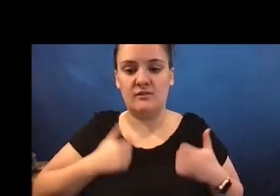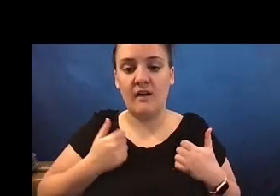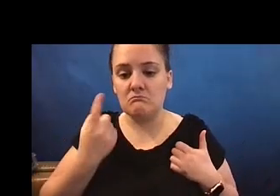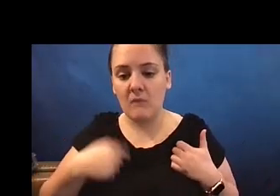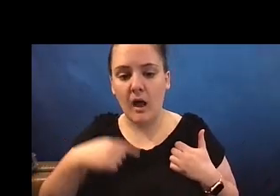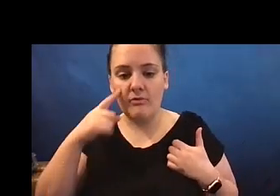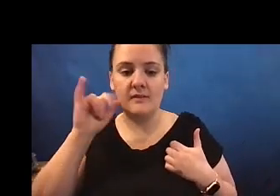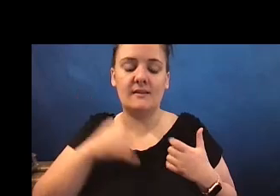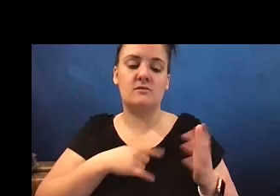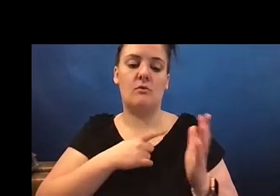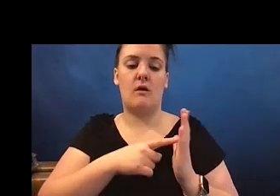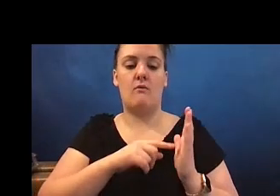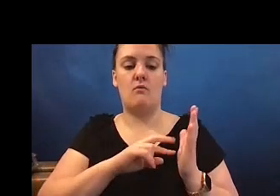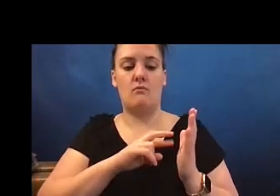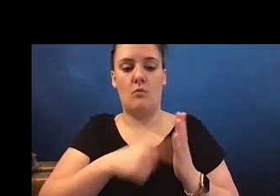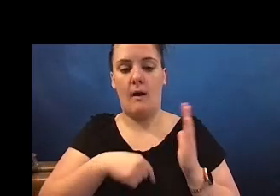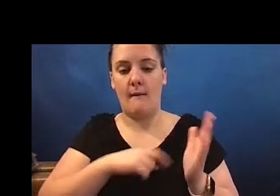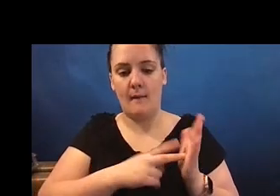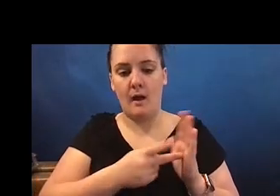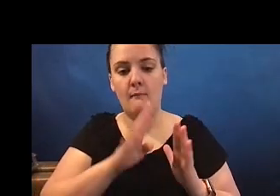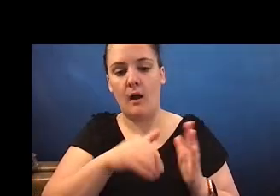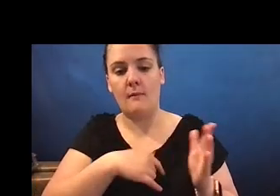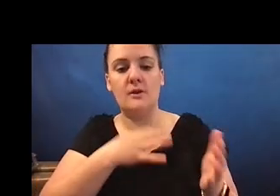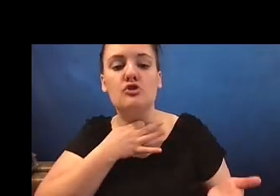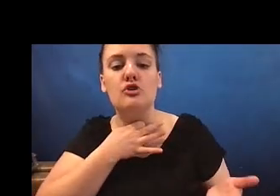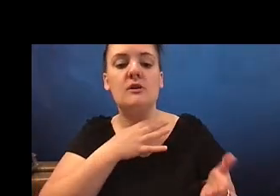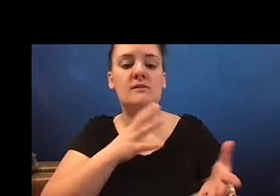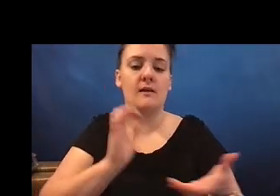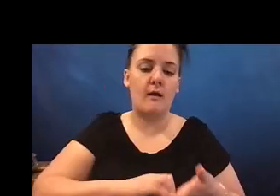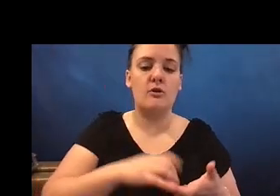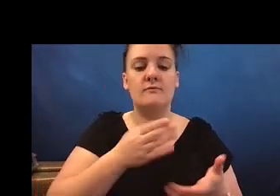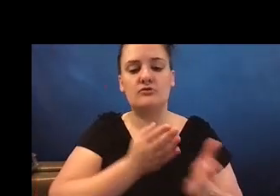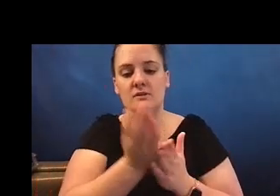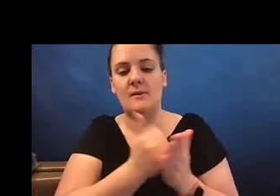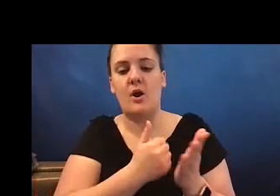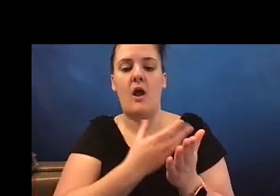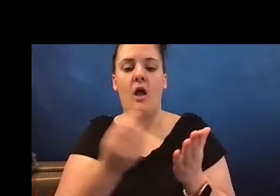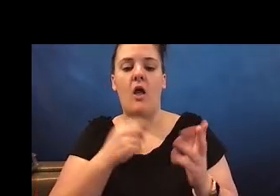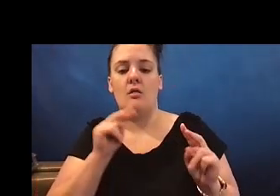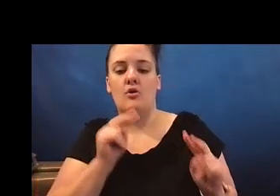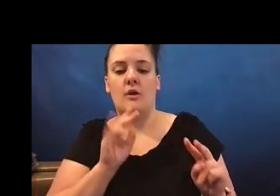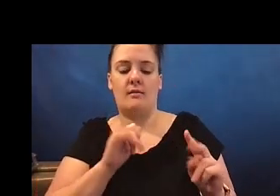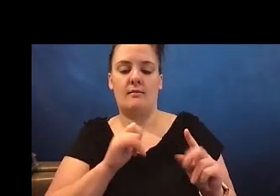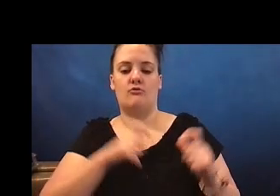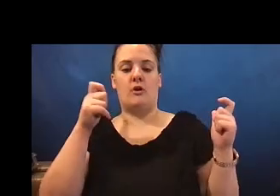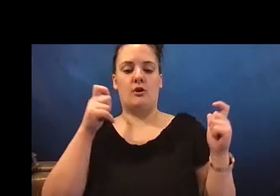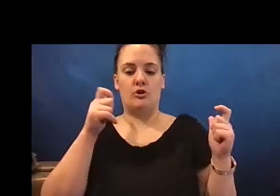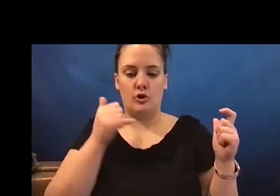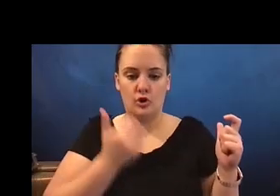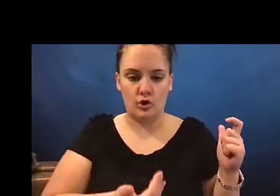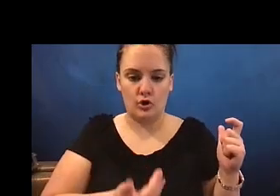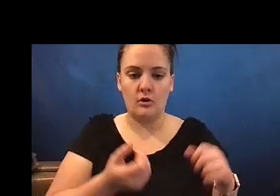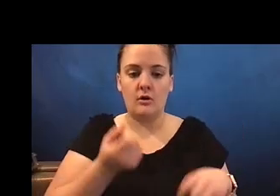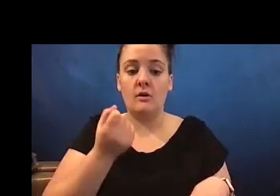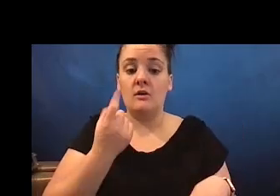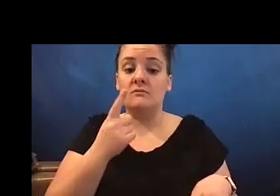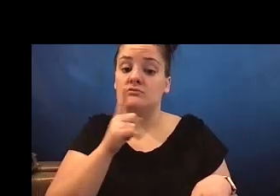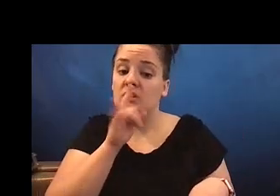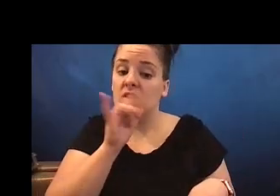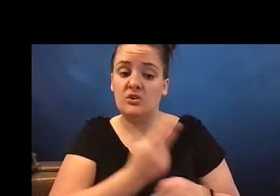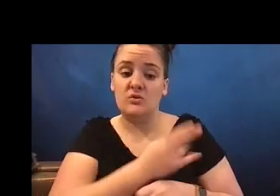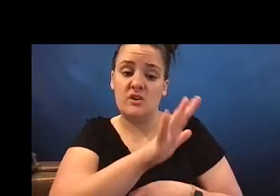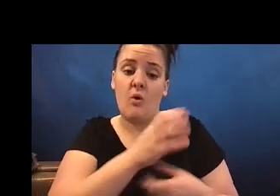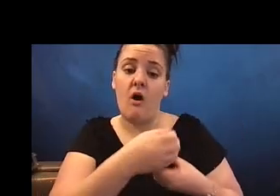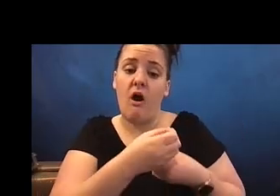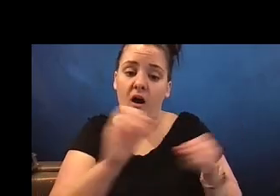good. So really using your office, state, and CHA, and let's see what's out there and how can we work together quickly.